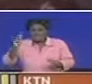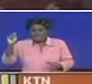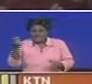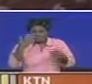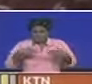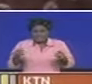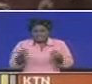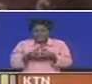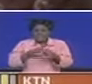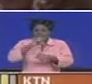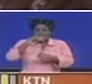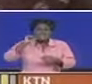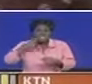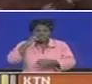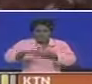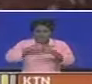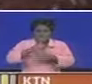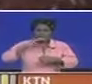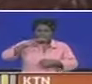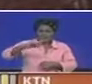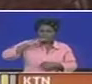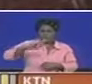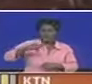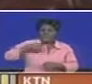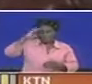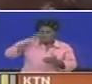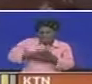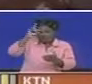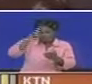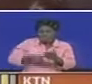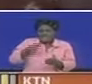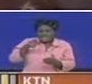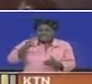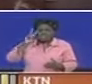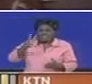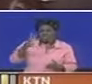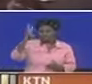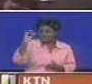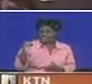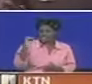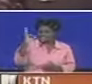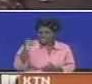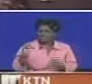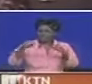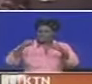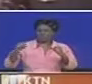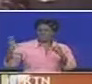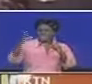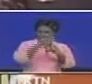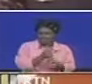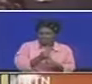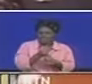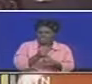my New Year's speech, I believe that that vision 2030 can be achieved within the